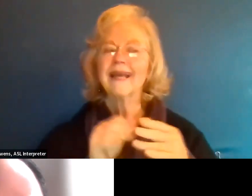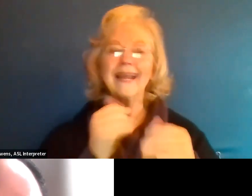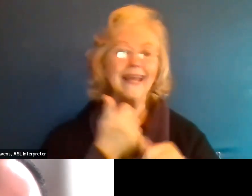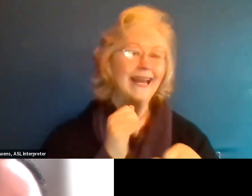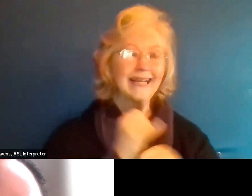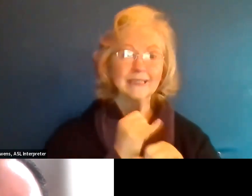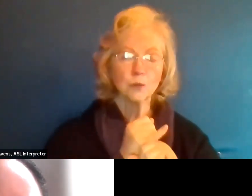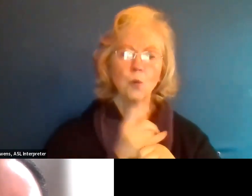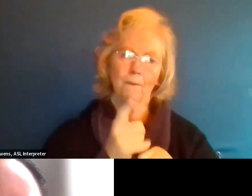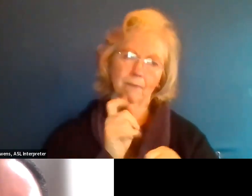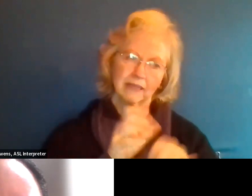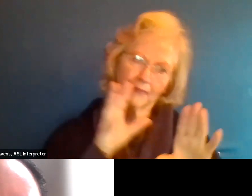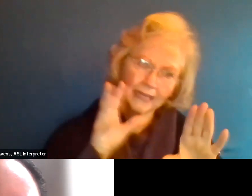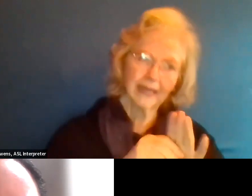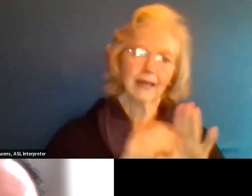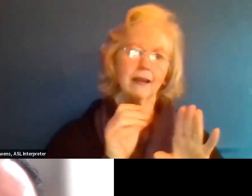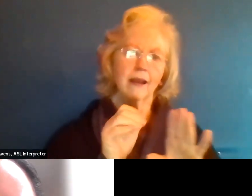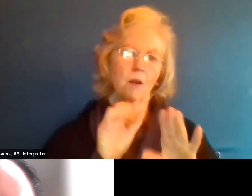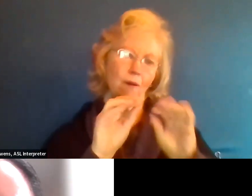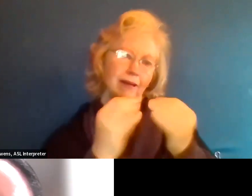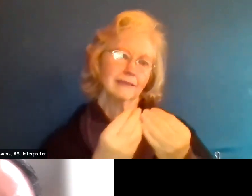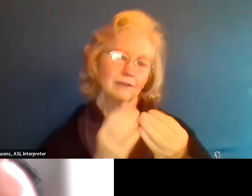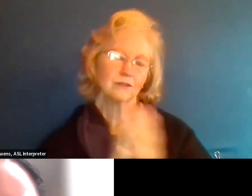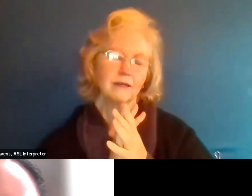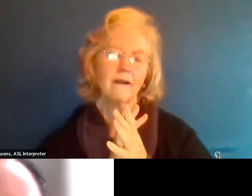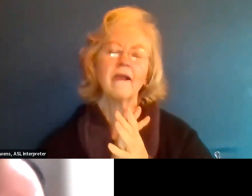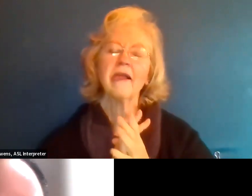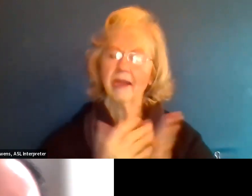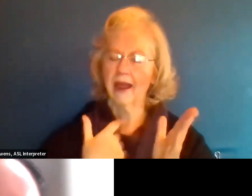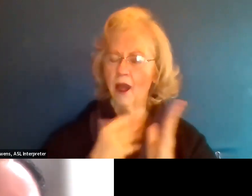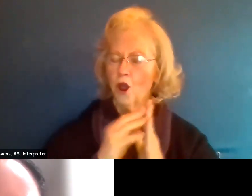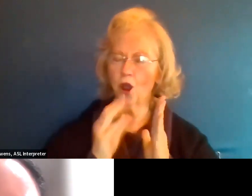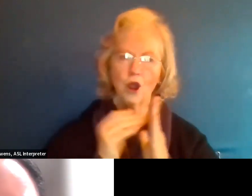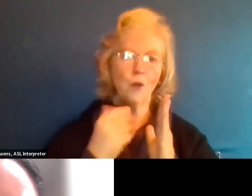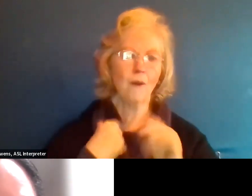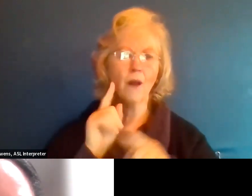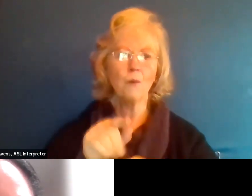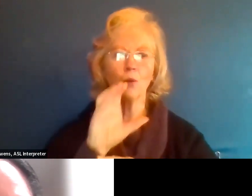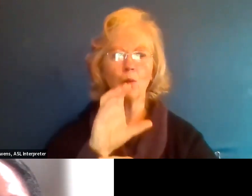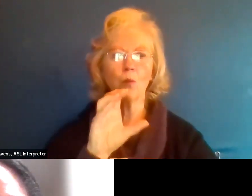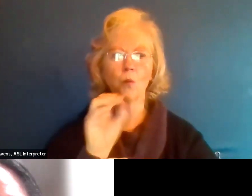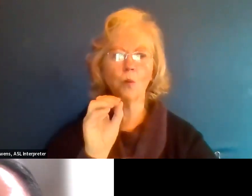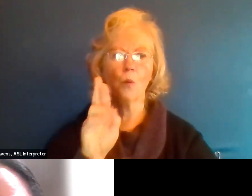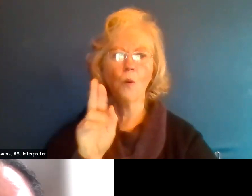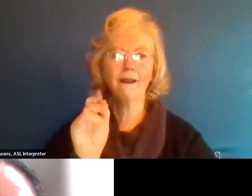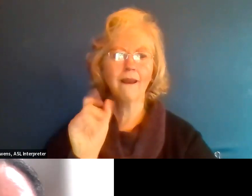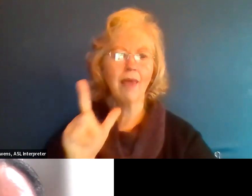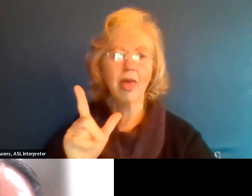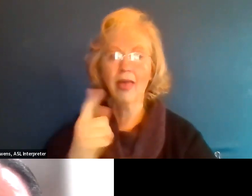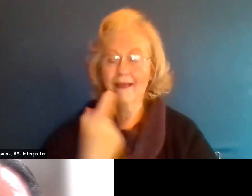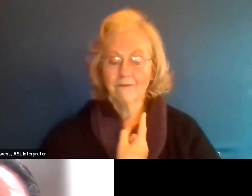an organization. And I remember learning that early when I was at Cornell, like, because if you're just there